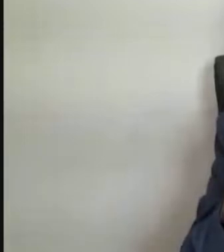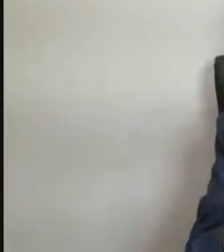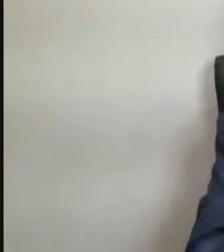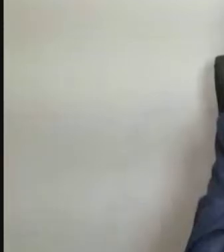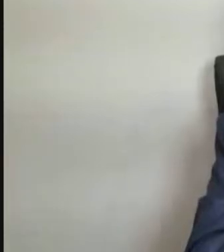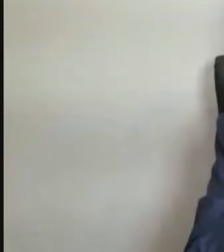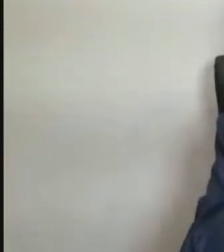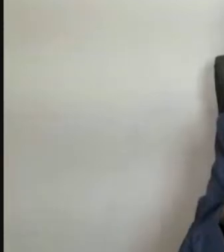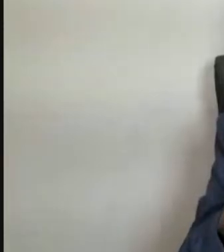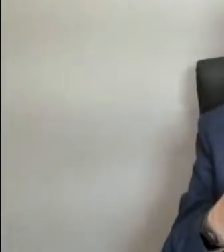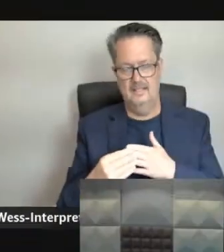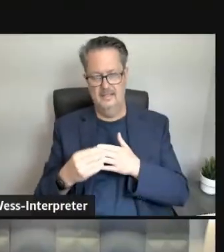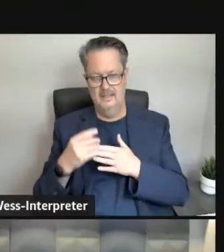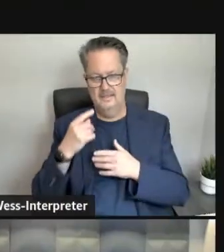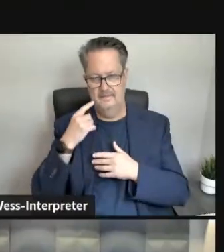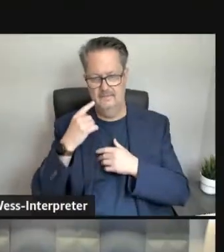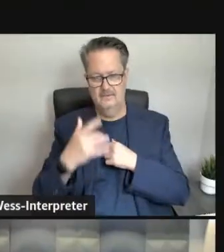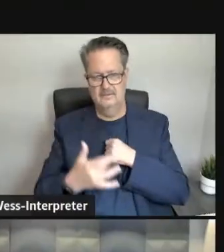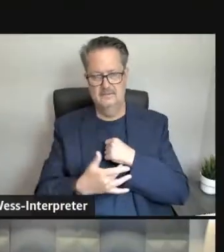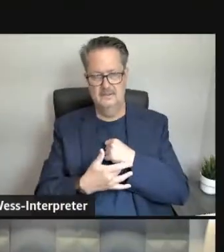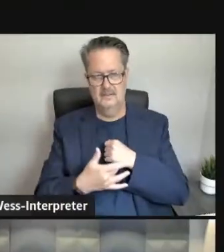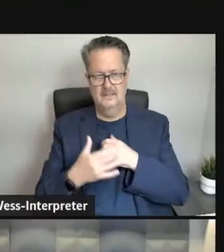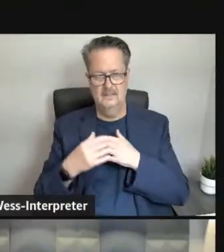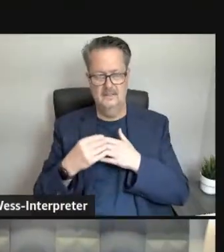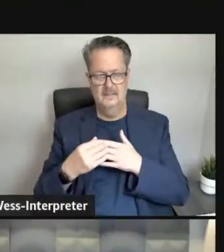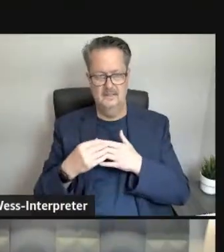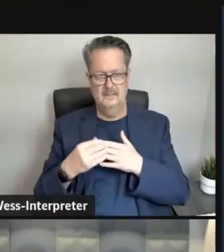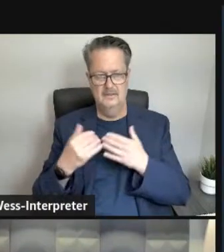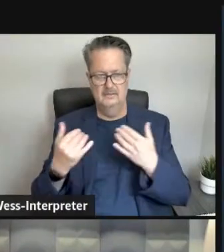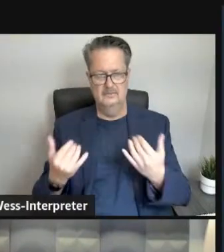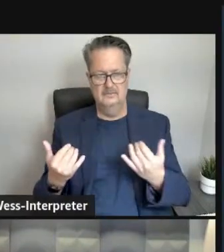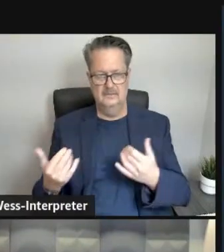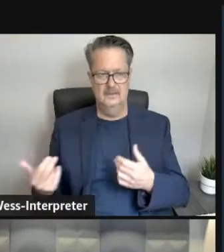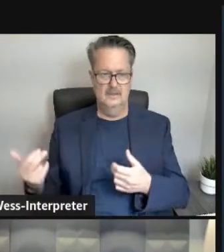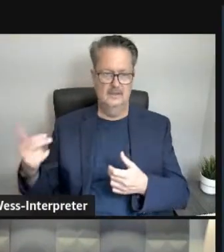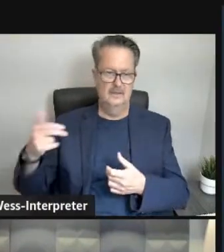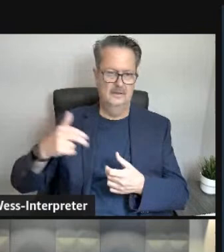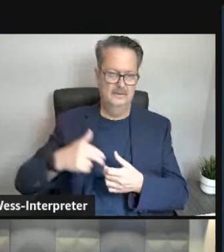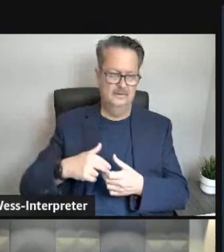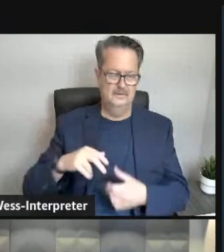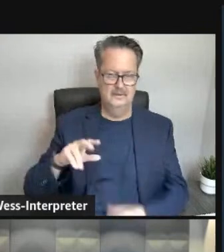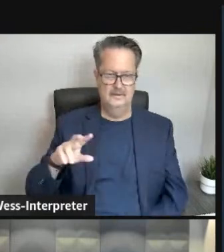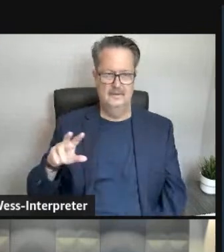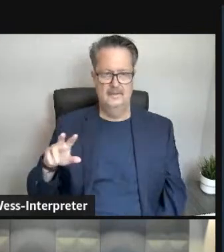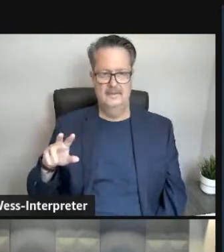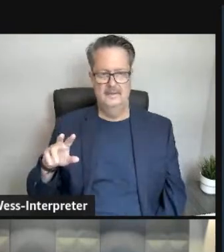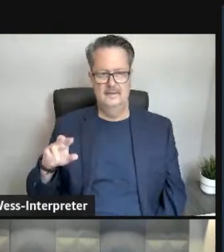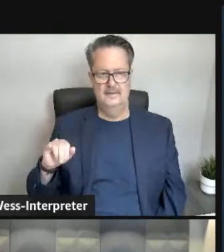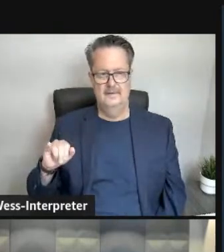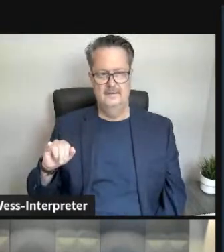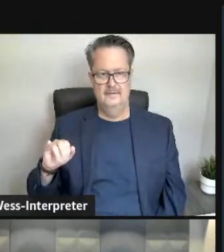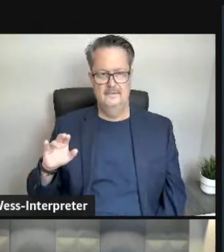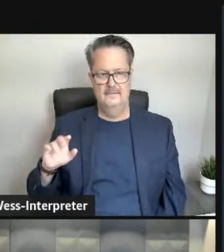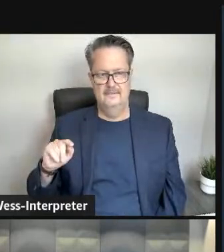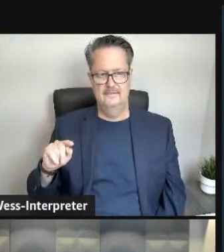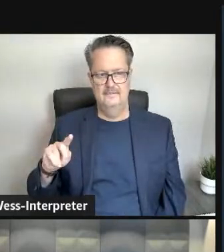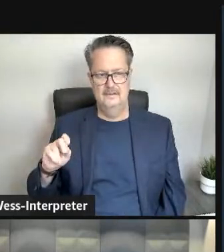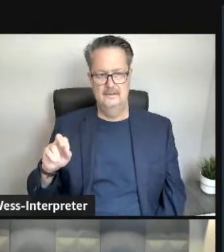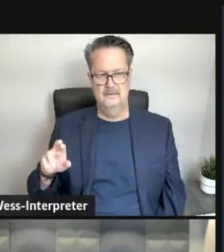EKS initiative. So today, I also joined with my colleague, Victor Gu. He's a containers and serverless solution